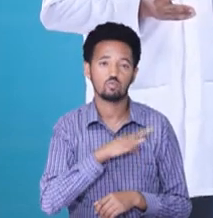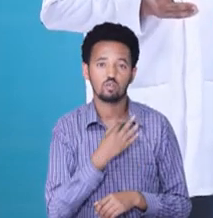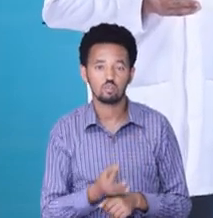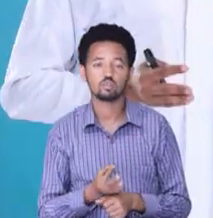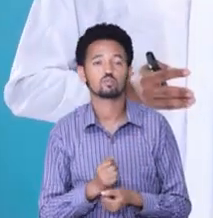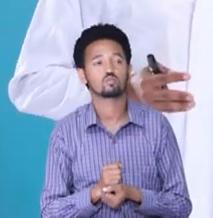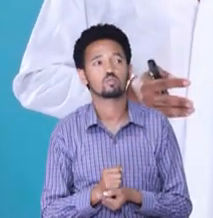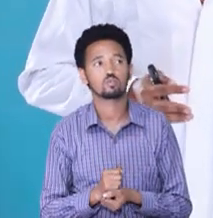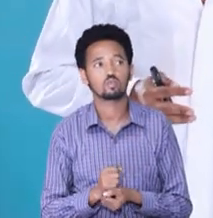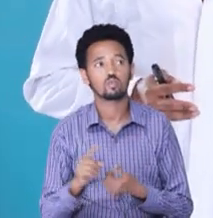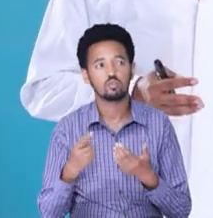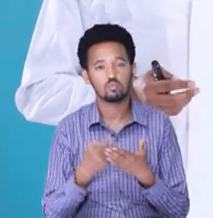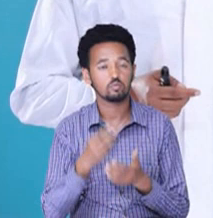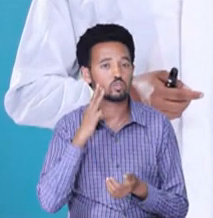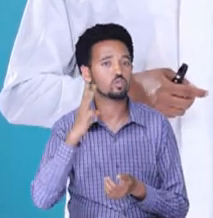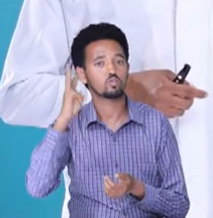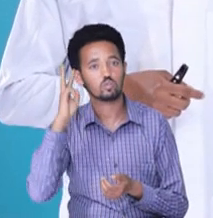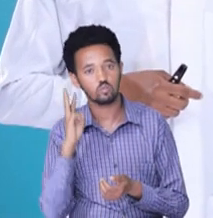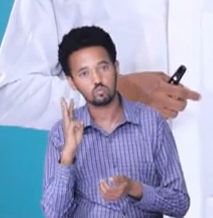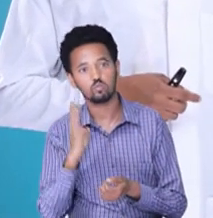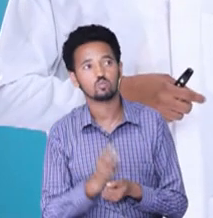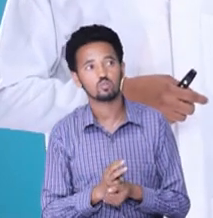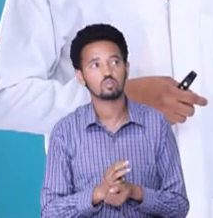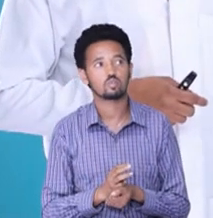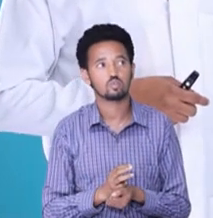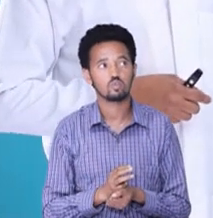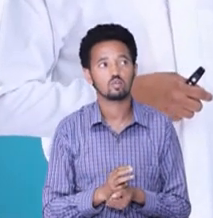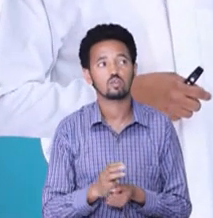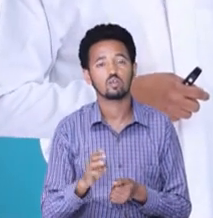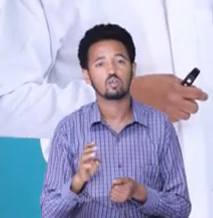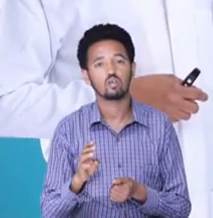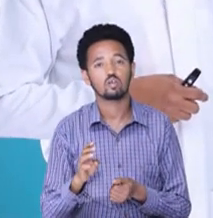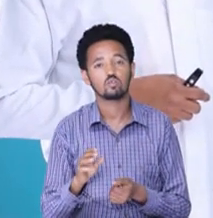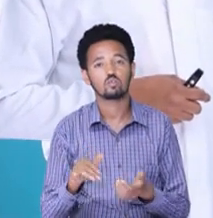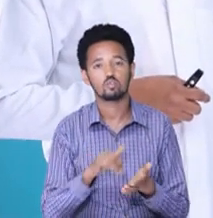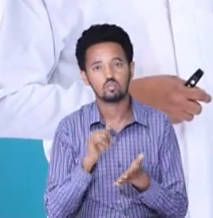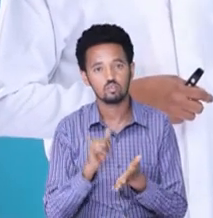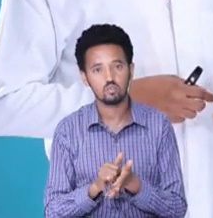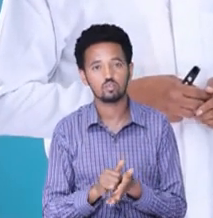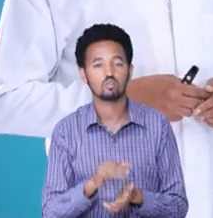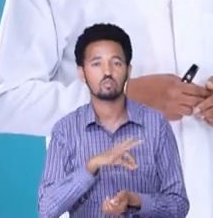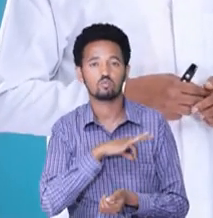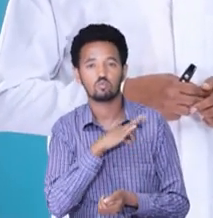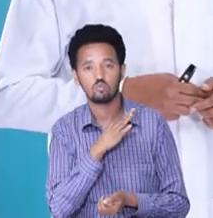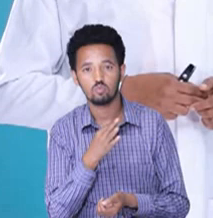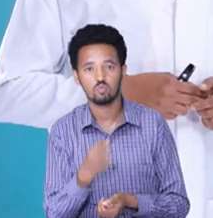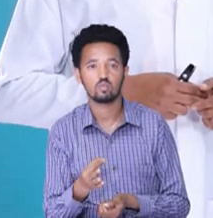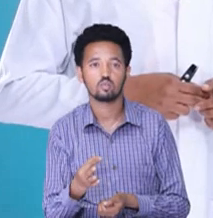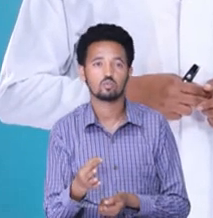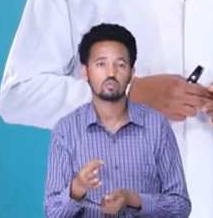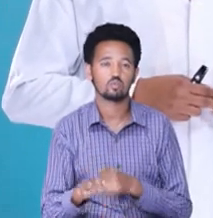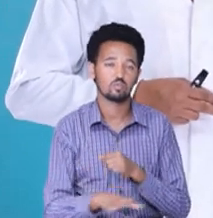40. Bastille Day was proclaimed as a national holiday in France. Then French Revolution took place